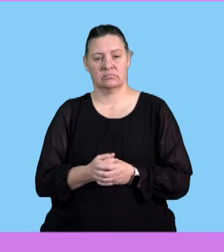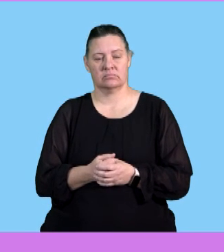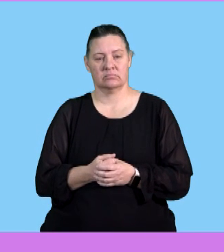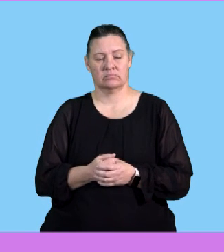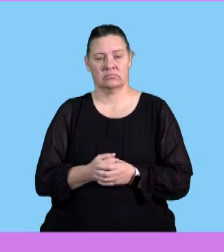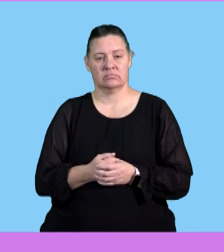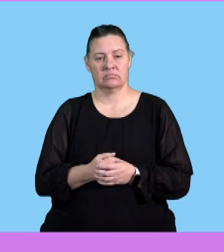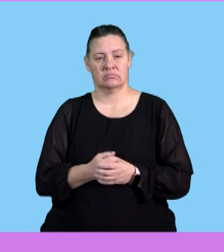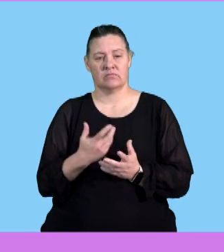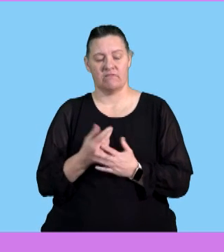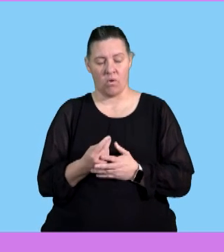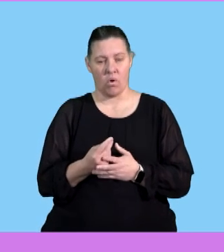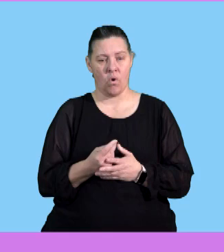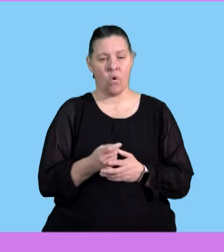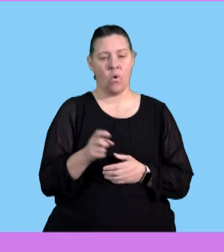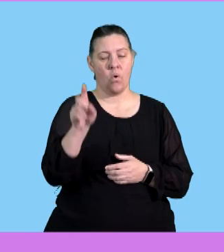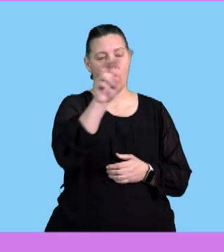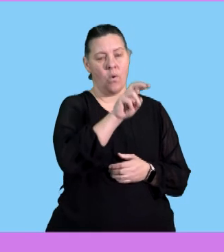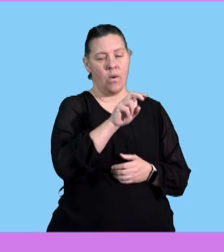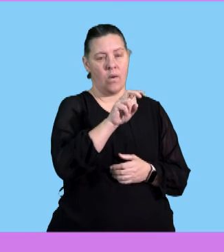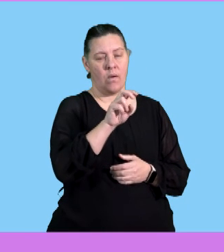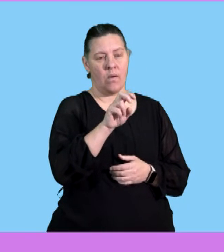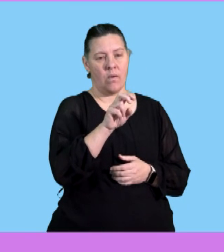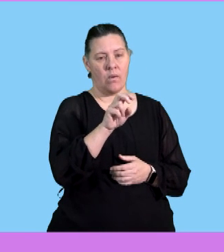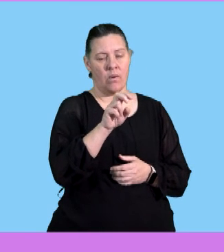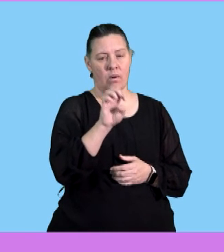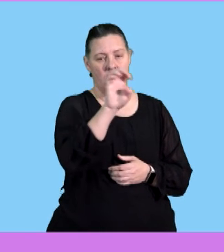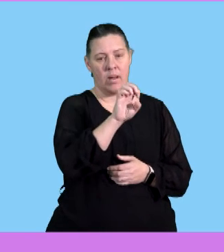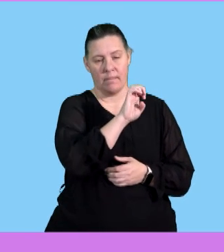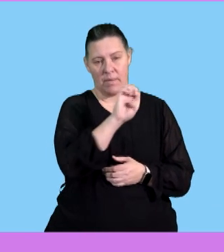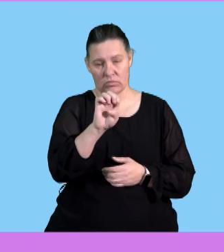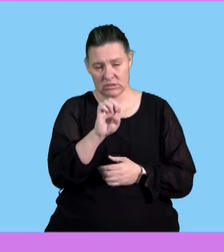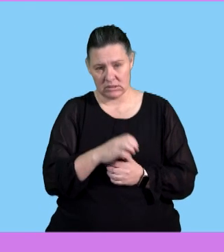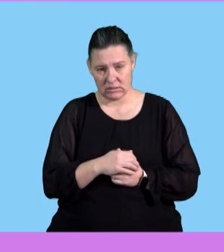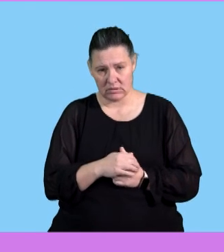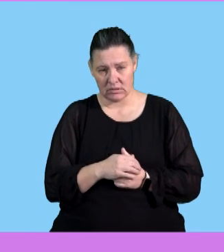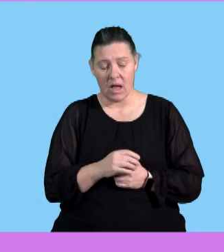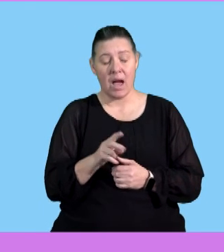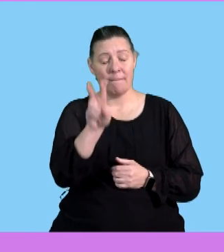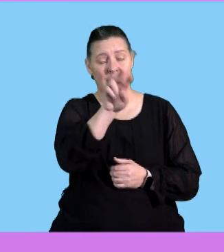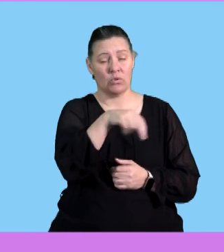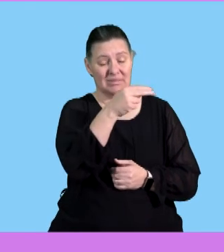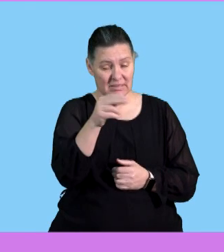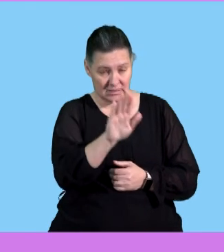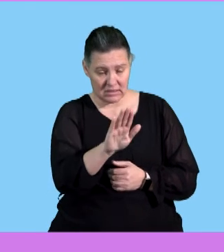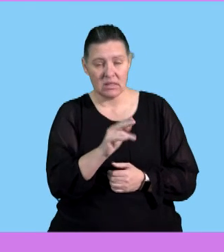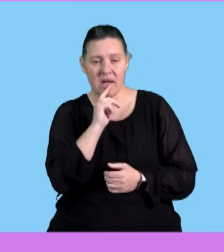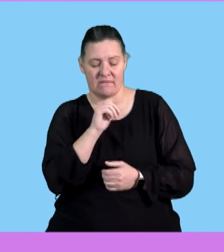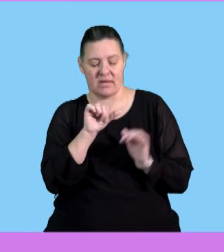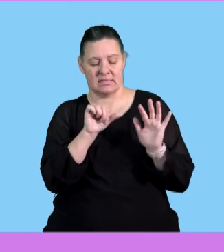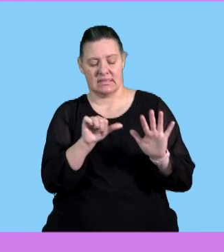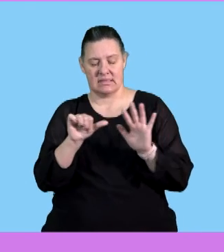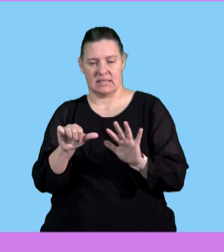so remember we are converting to British pound. So it will give us, working out with our calculator, we will have